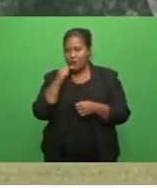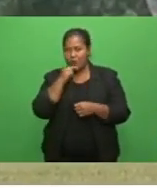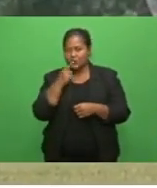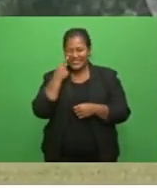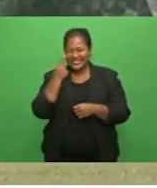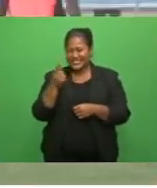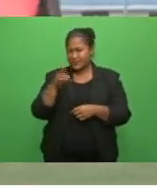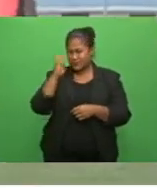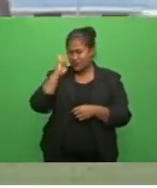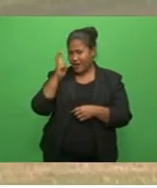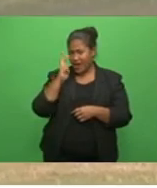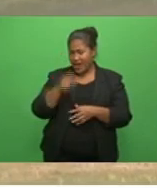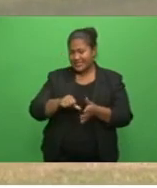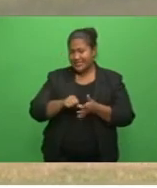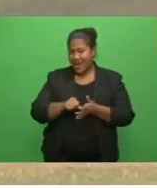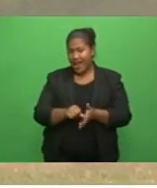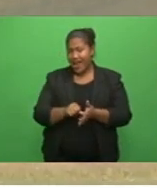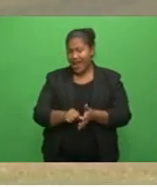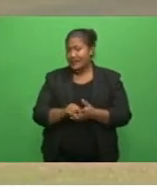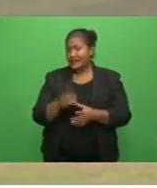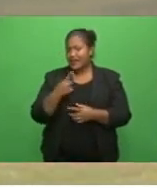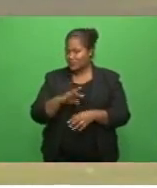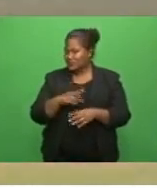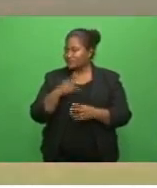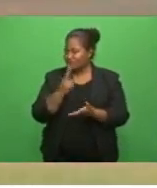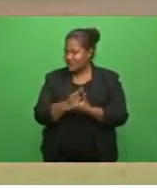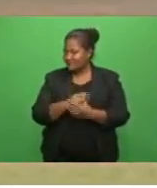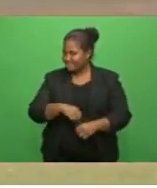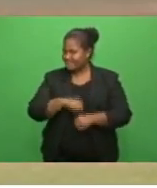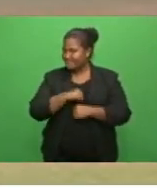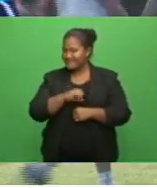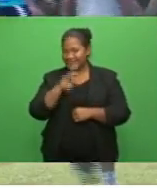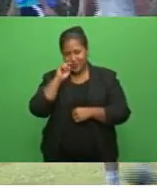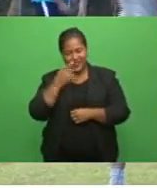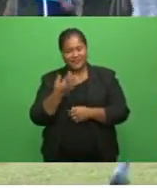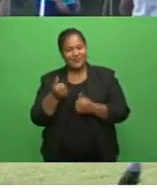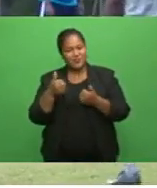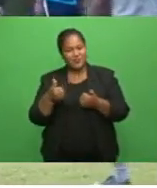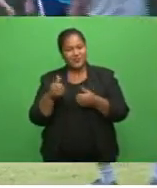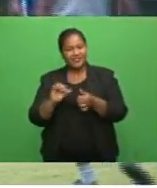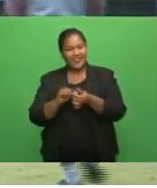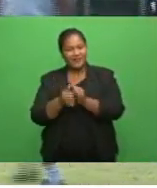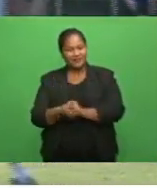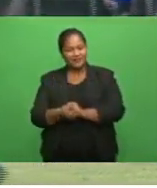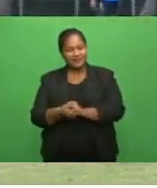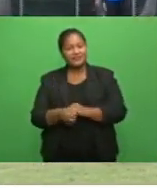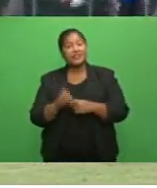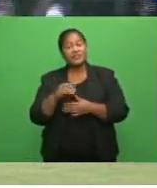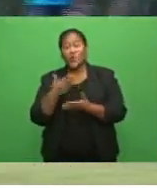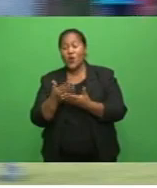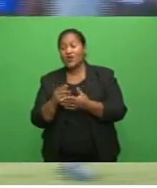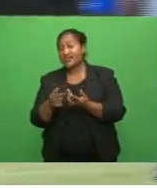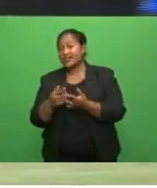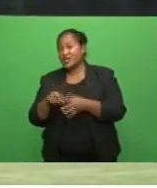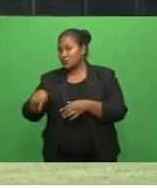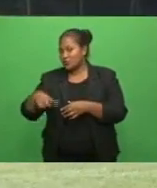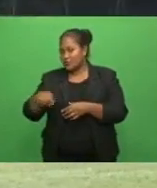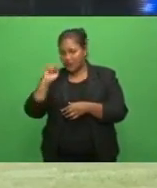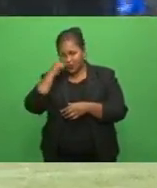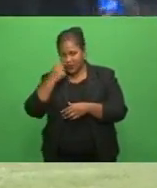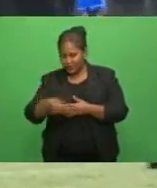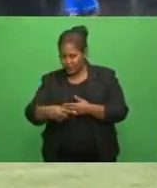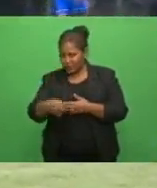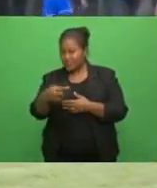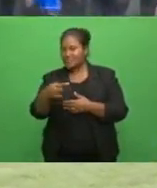hard, and we are really confident to get out with the 3 points. On the other hand, Suva aims to continue its unbeaten